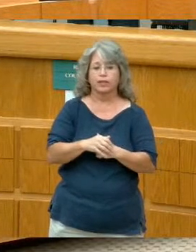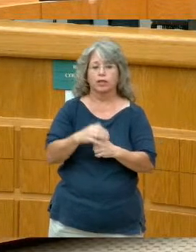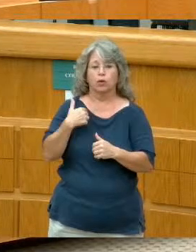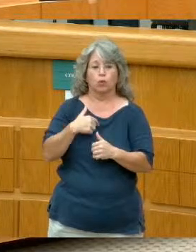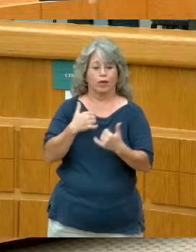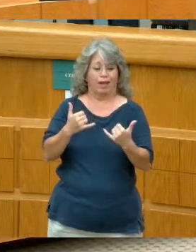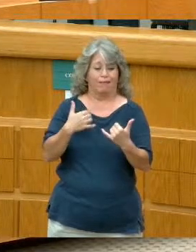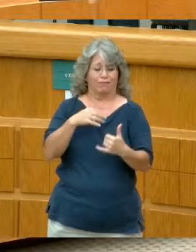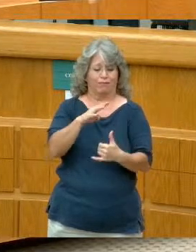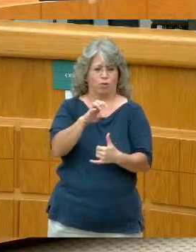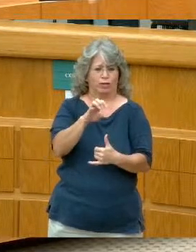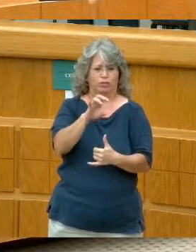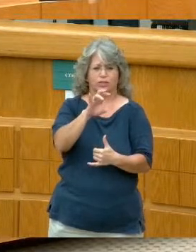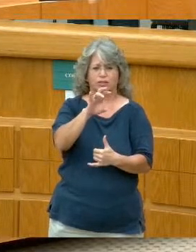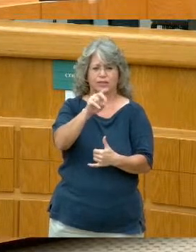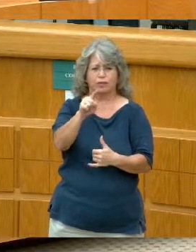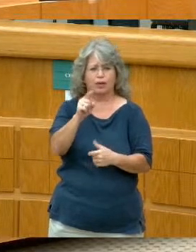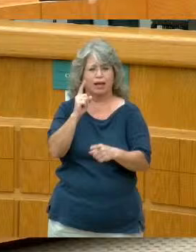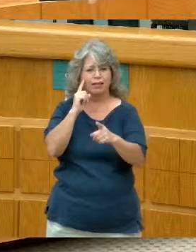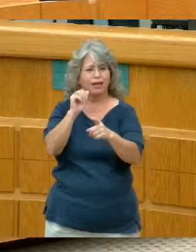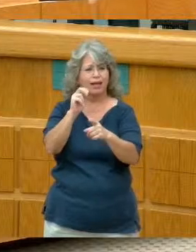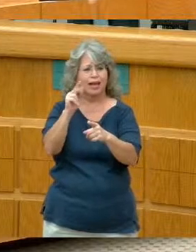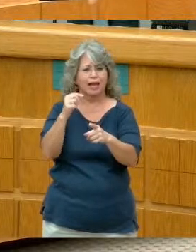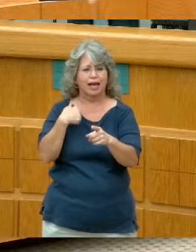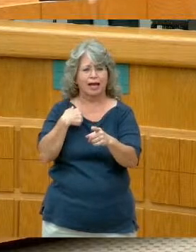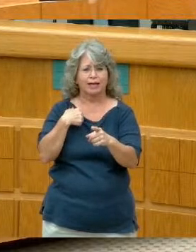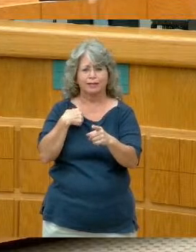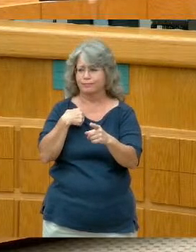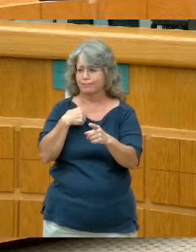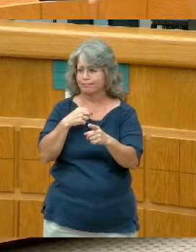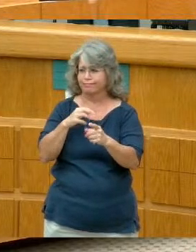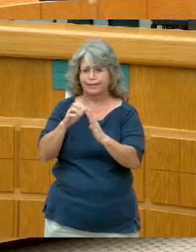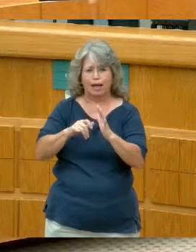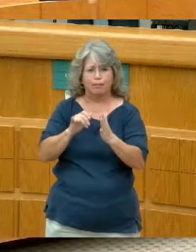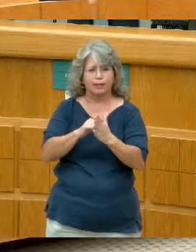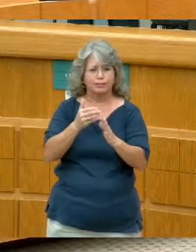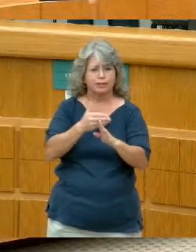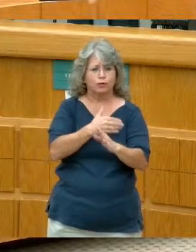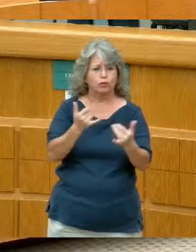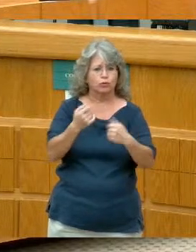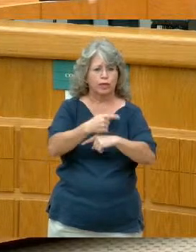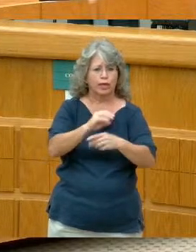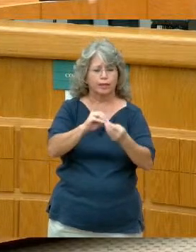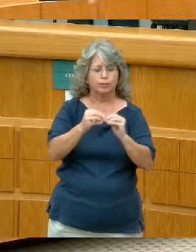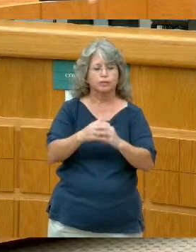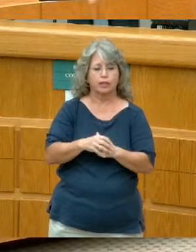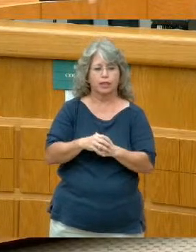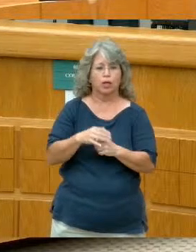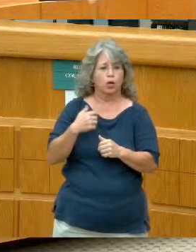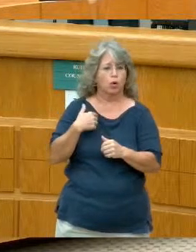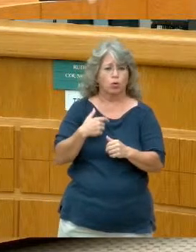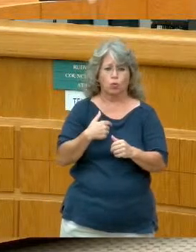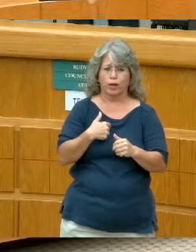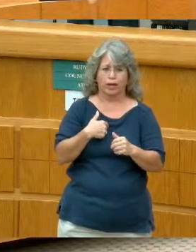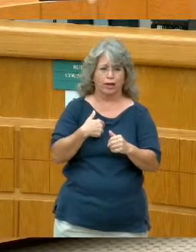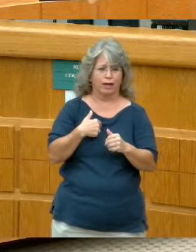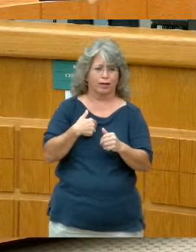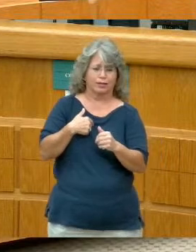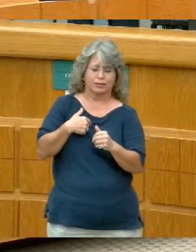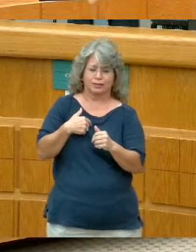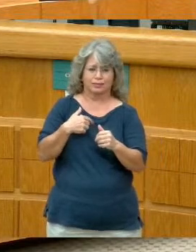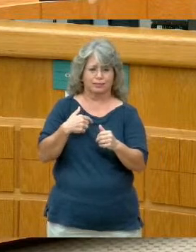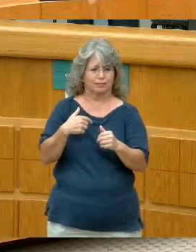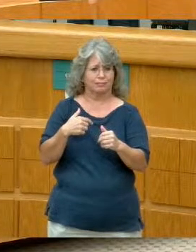showing 471 active cases, and Annette, I did this before the numbers today. We are a long way